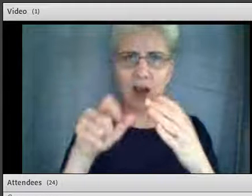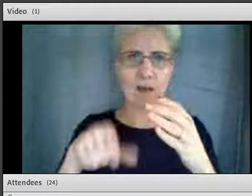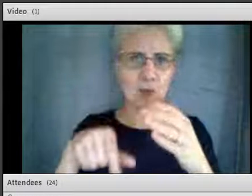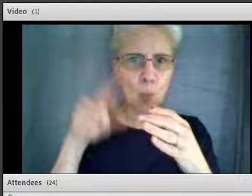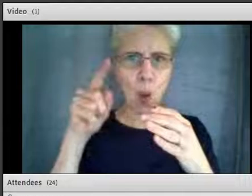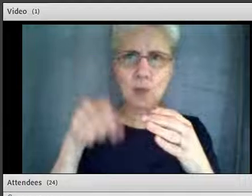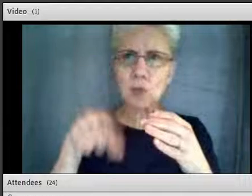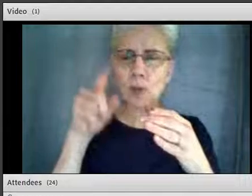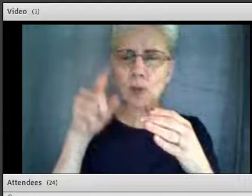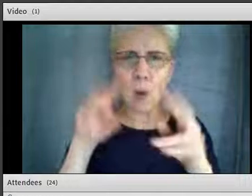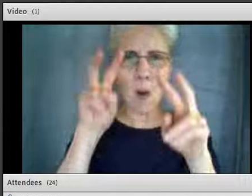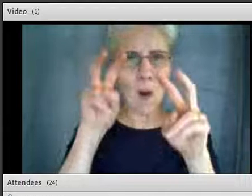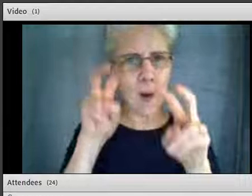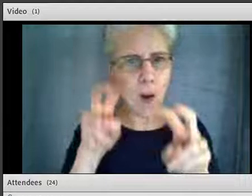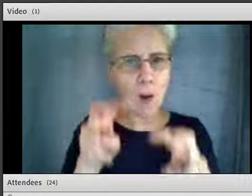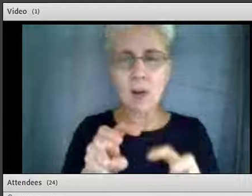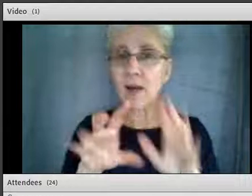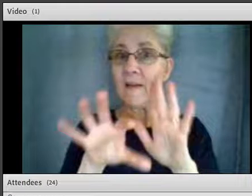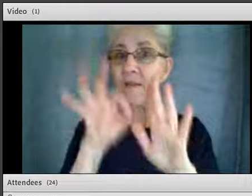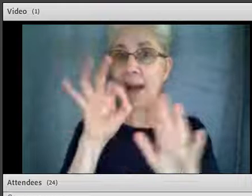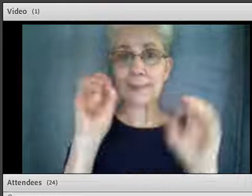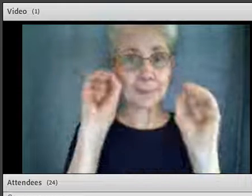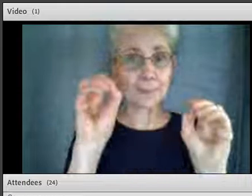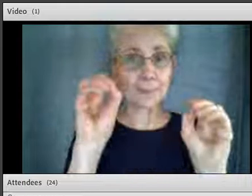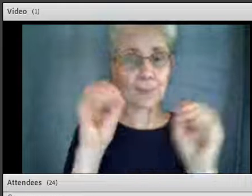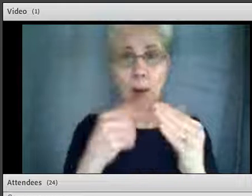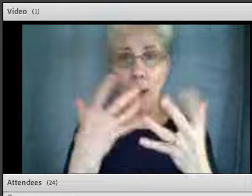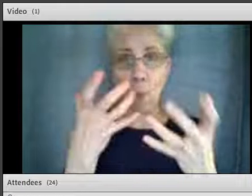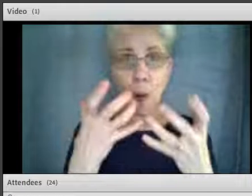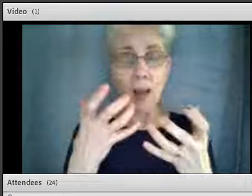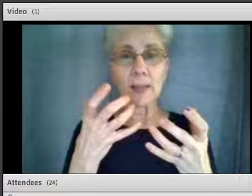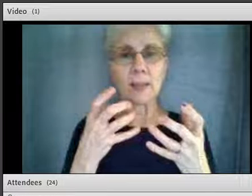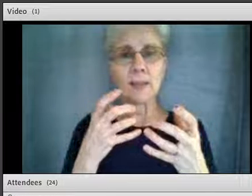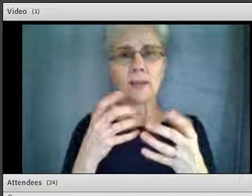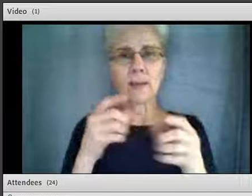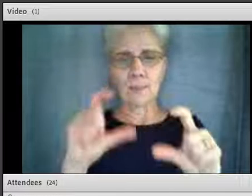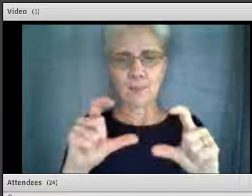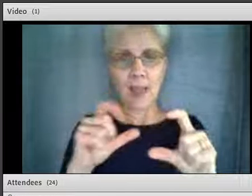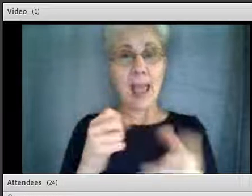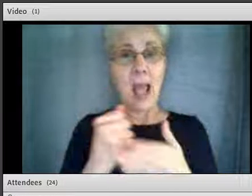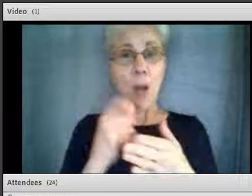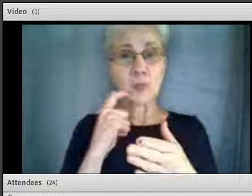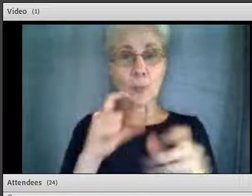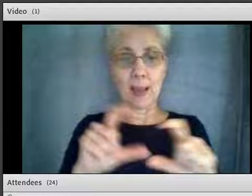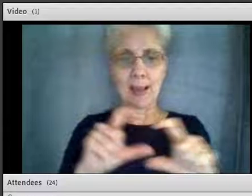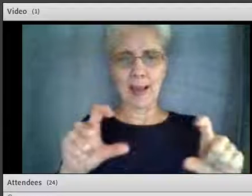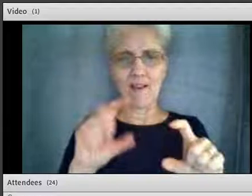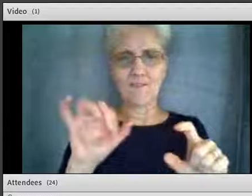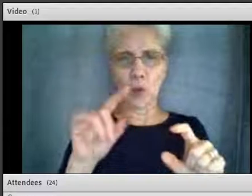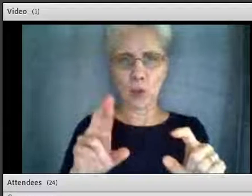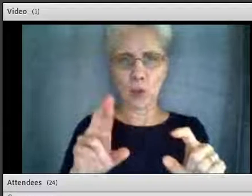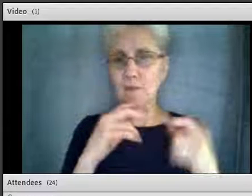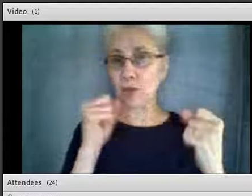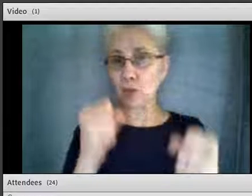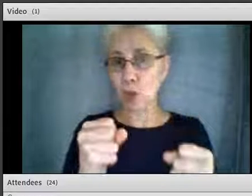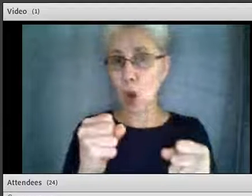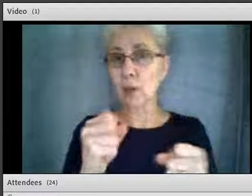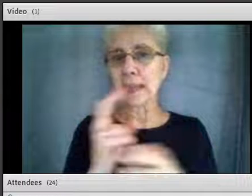looking for. So help should be there, very strongly and easily findable. But